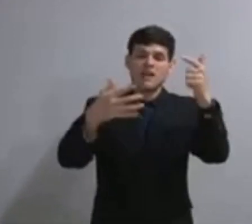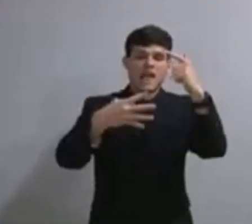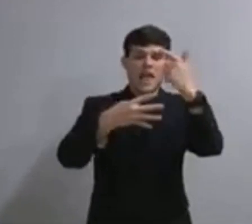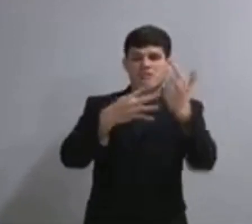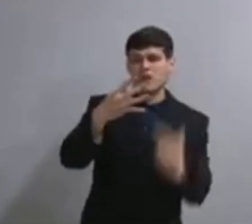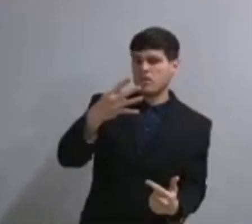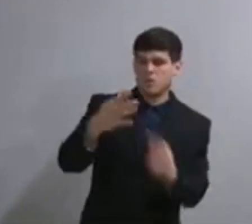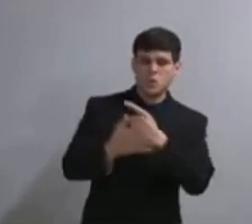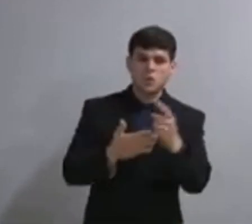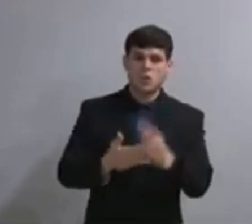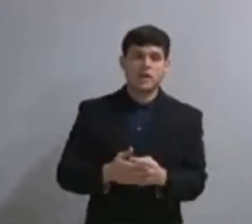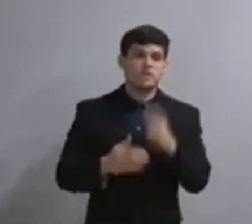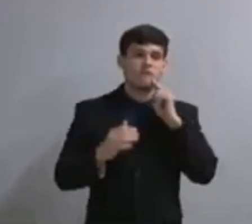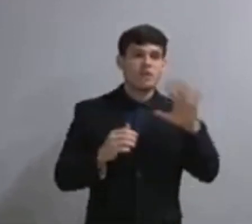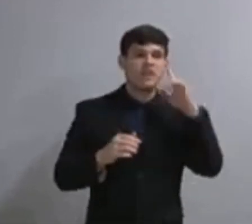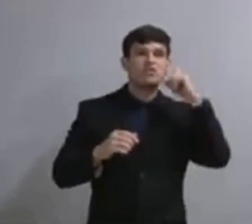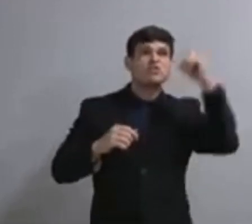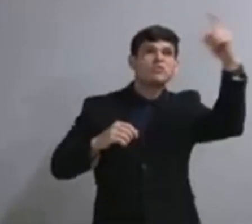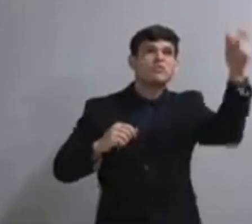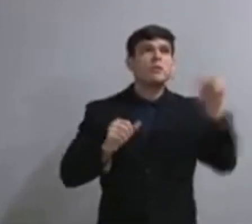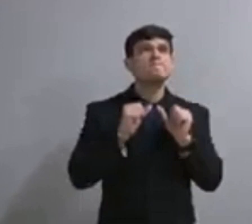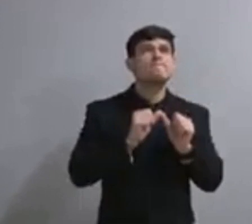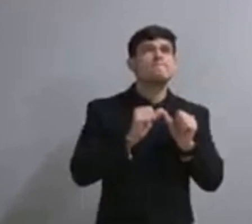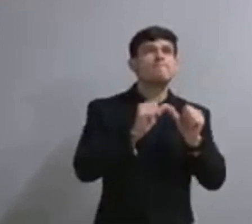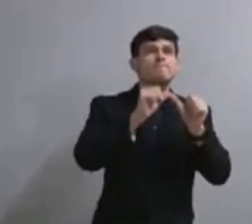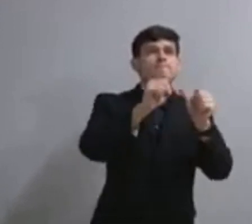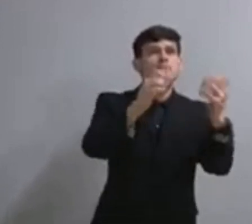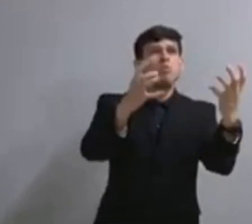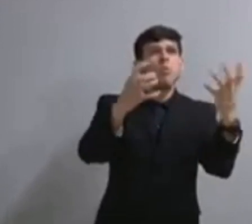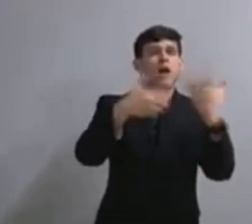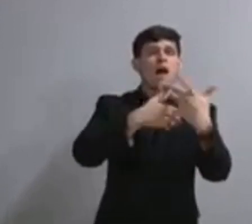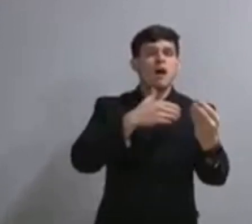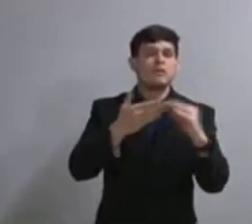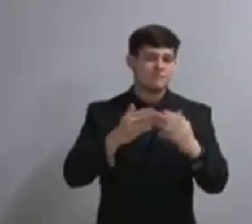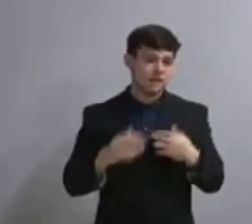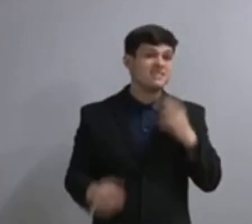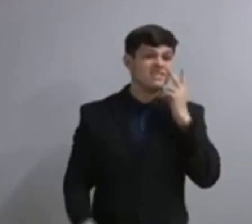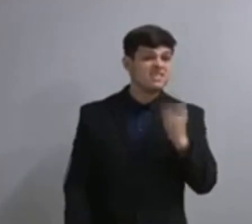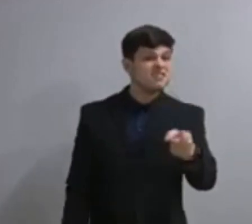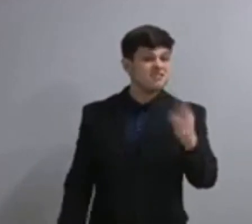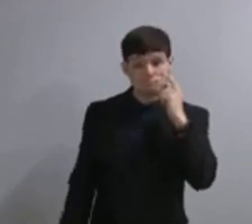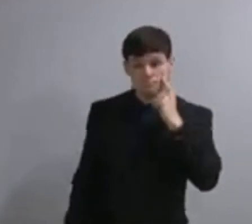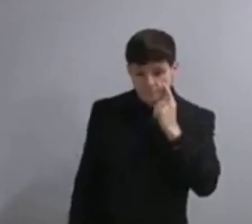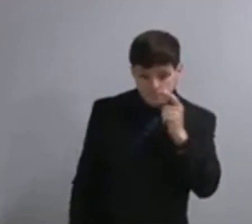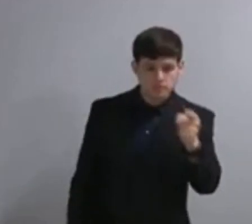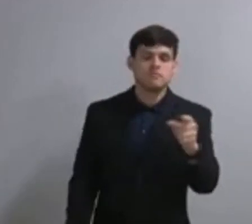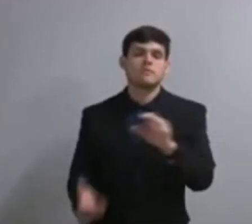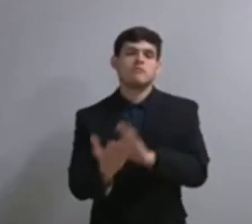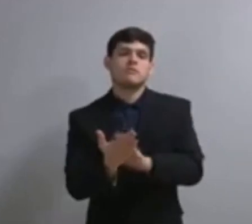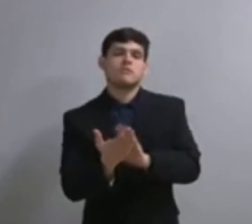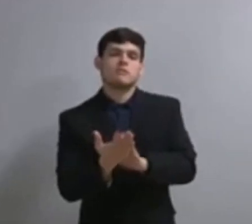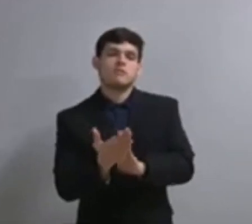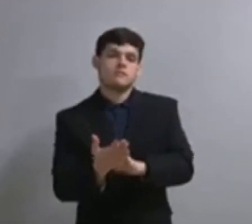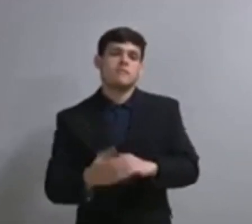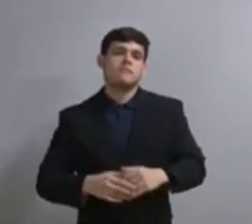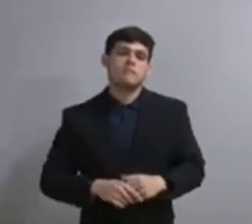keep an Olympic dream alive. I see you in the crowd. Congratulations.